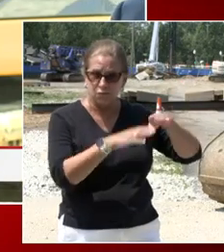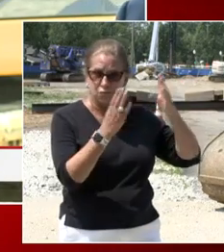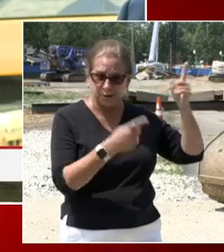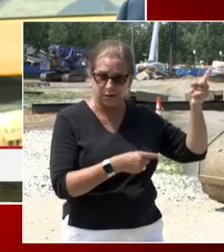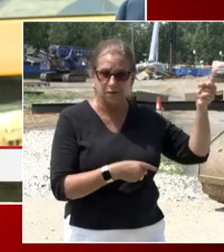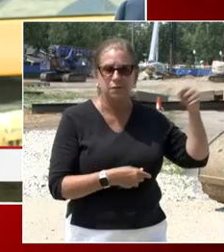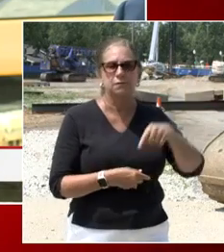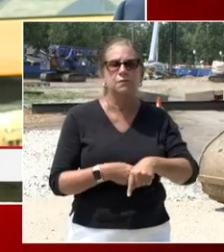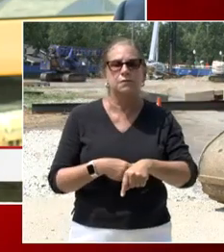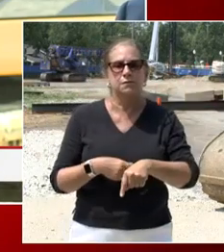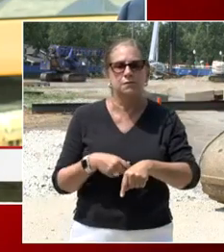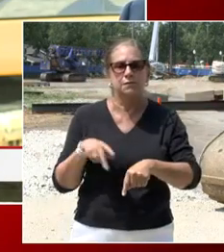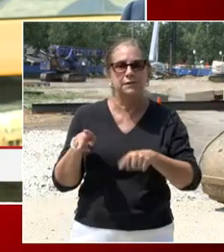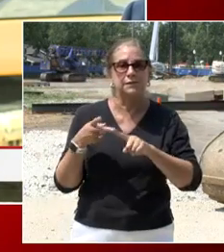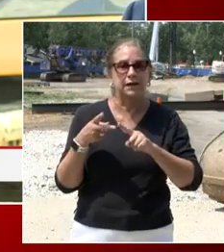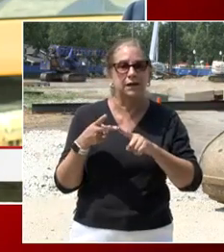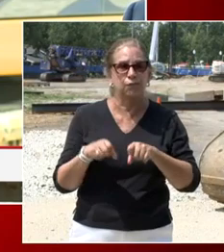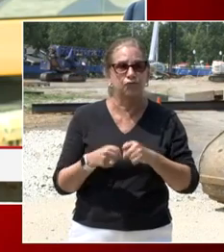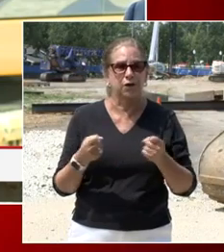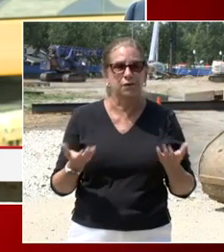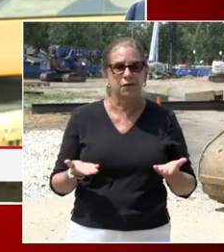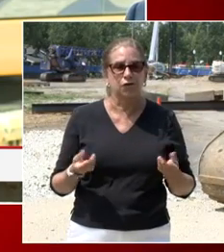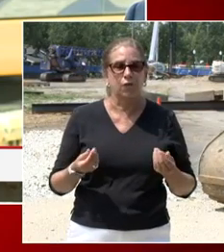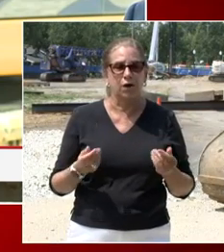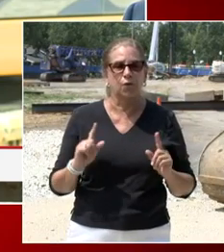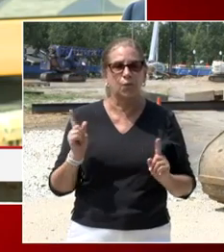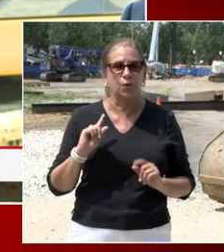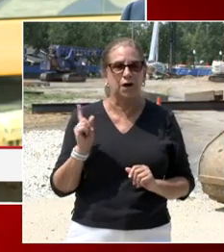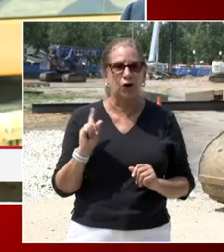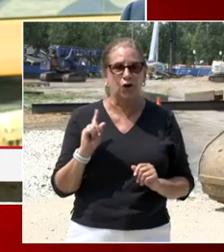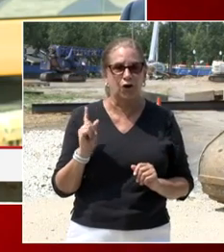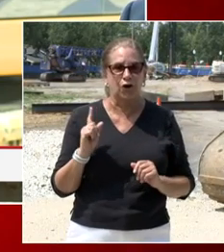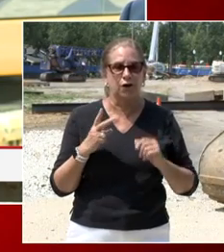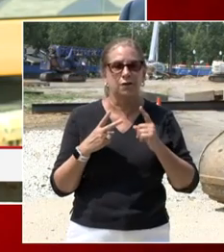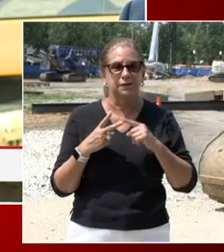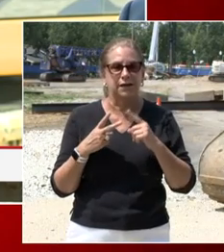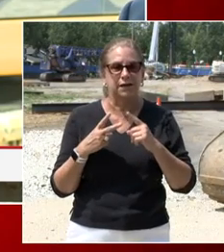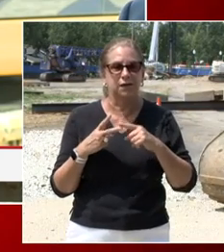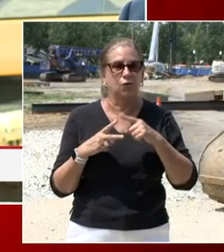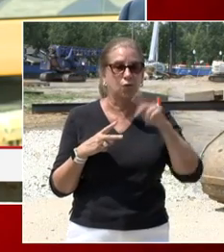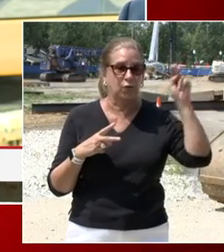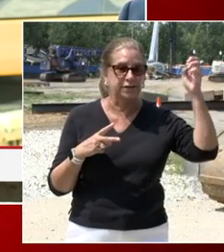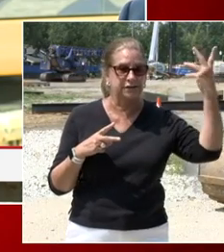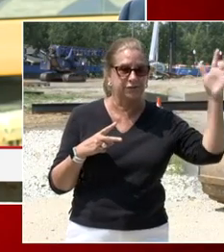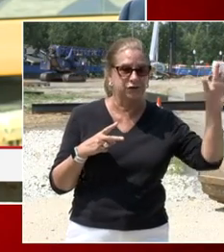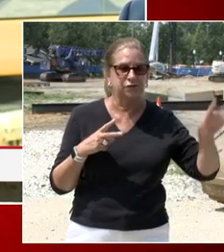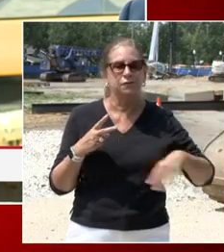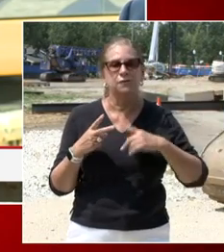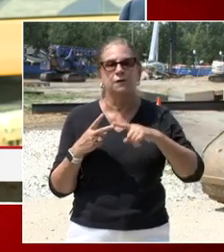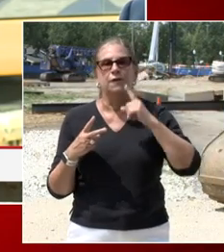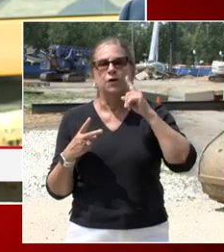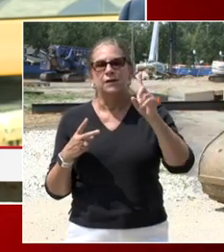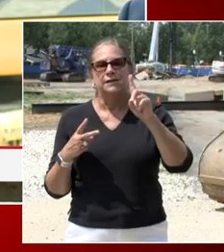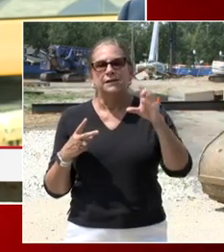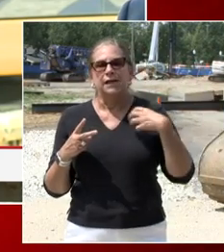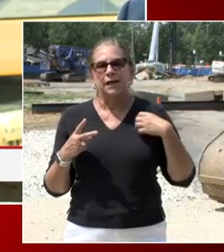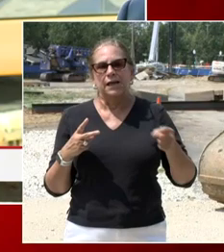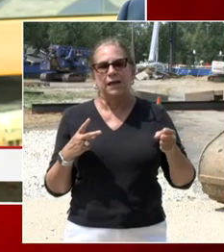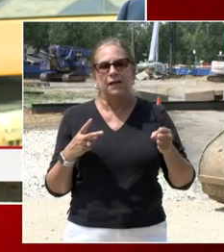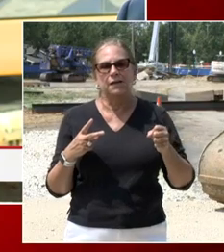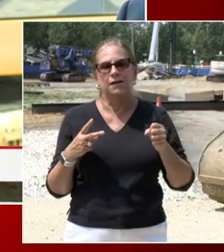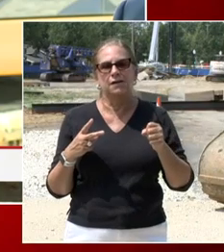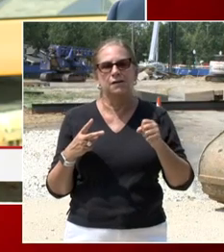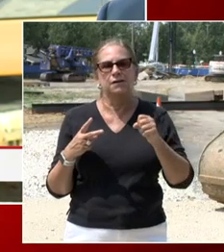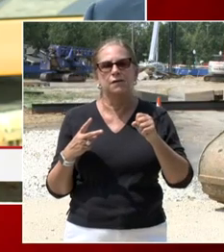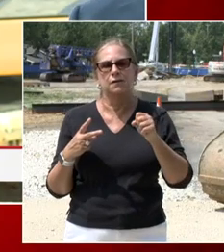government tenant, I hope everybody's following along, I know this is a lot, is actually going to be DC Health at Reunion Square. And that